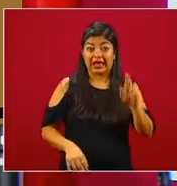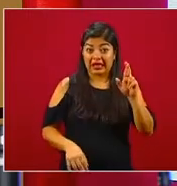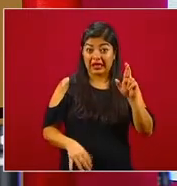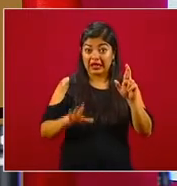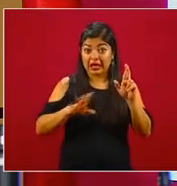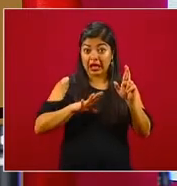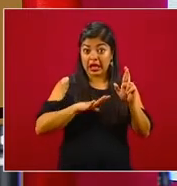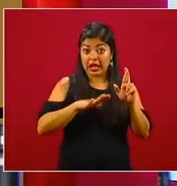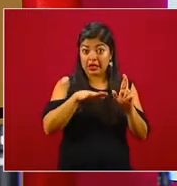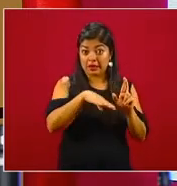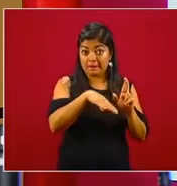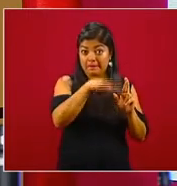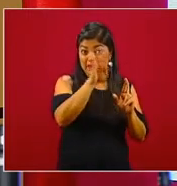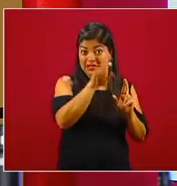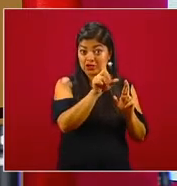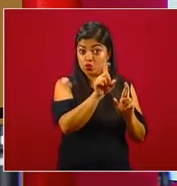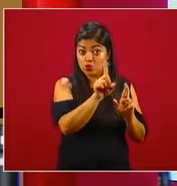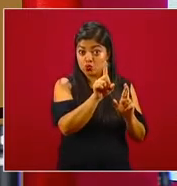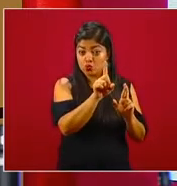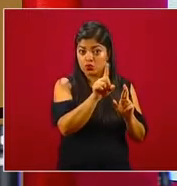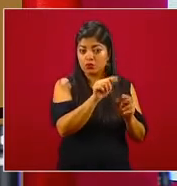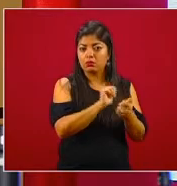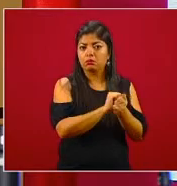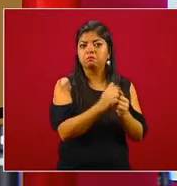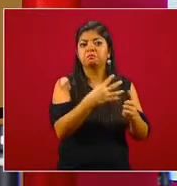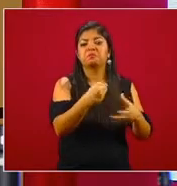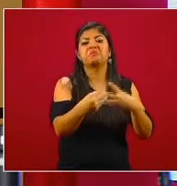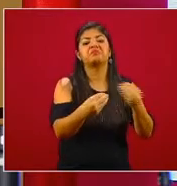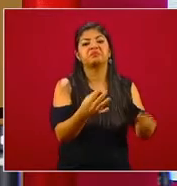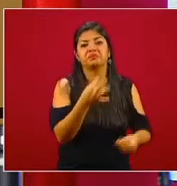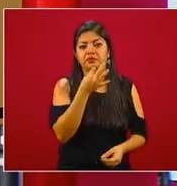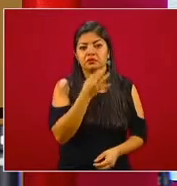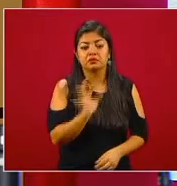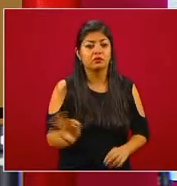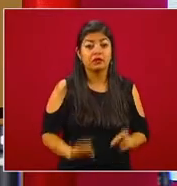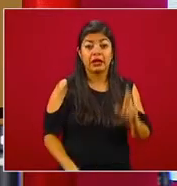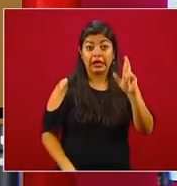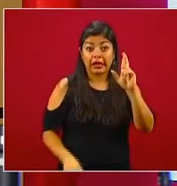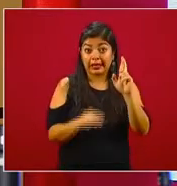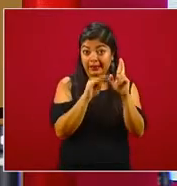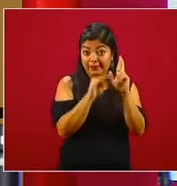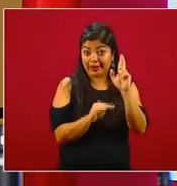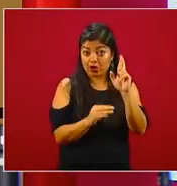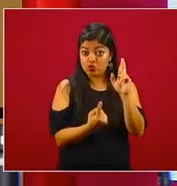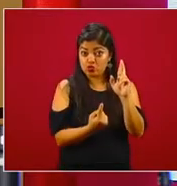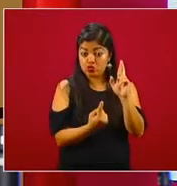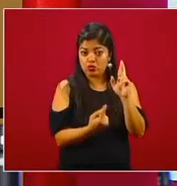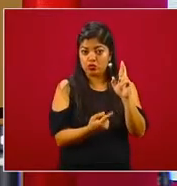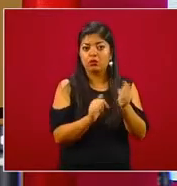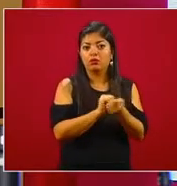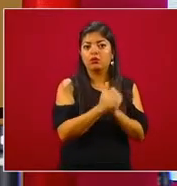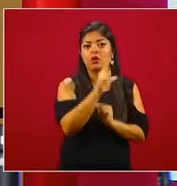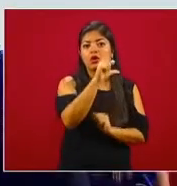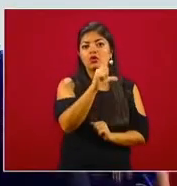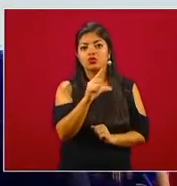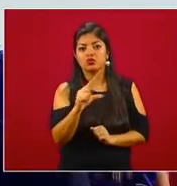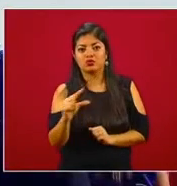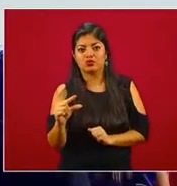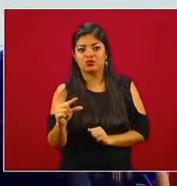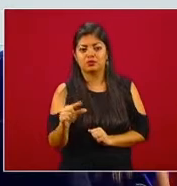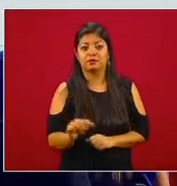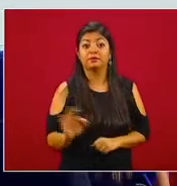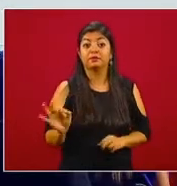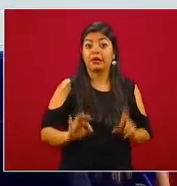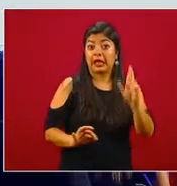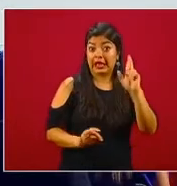transmission. So if R is higher than 1, the pandemic continues to grow. If R